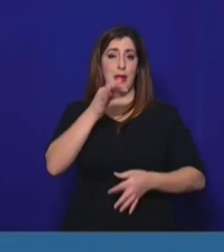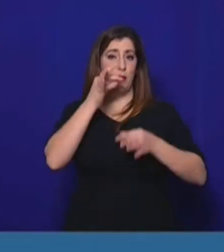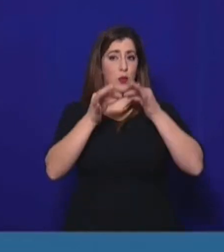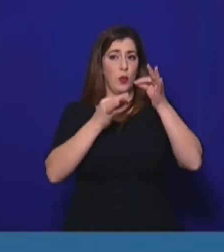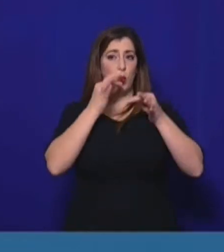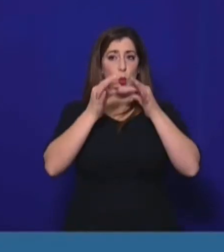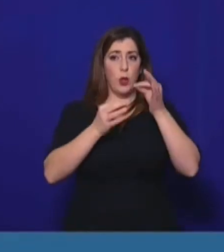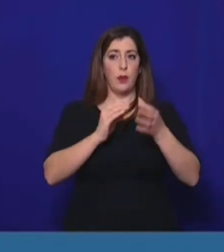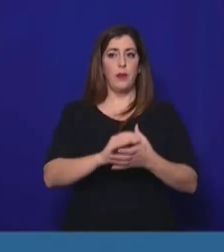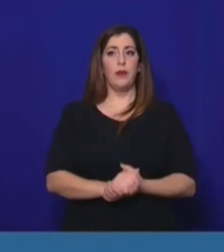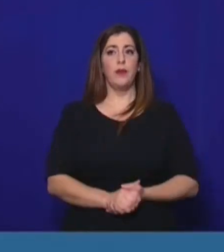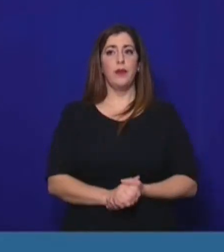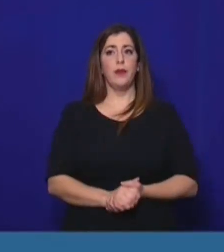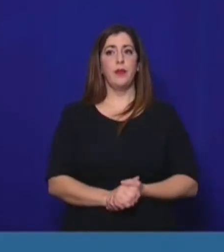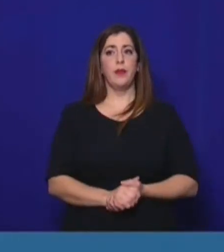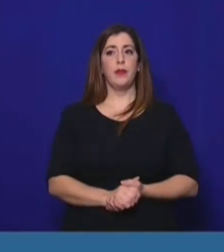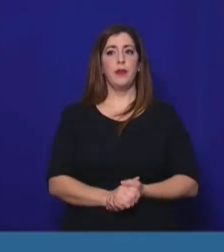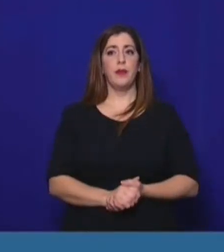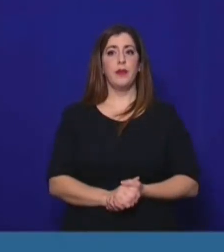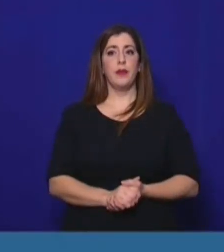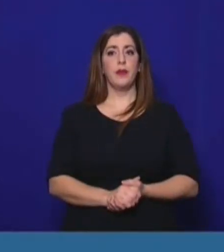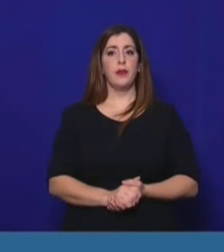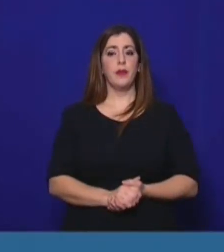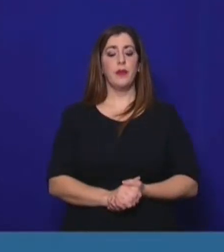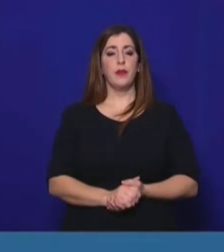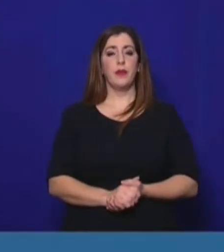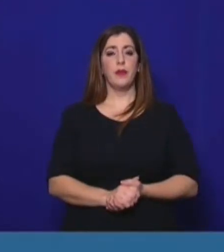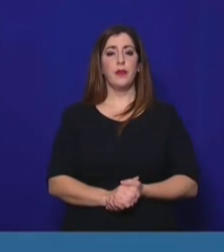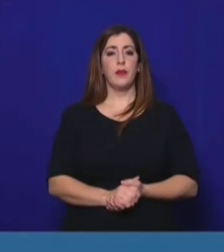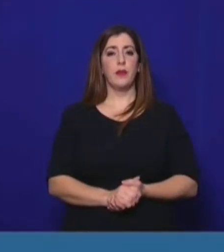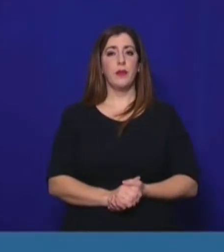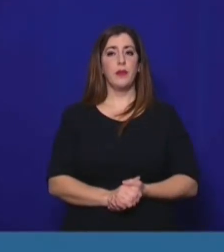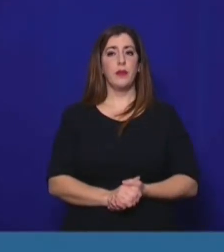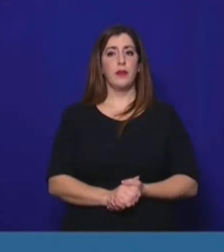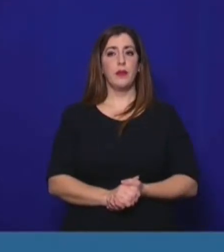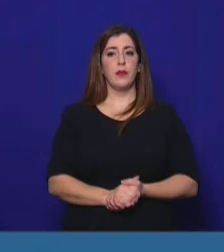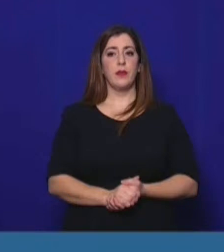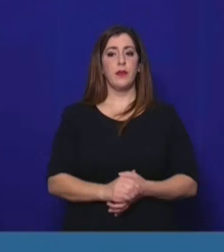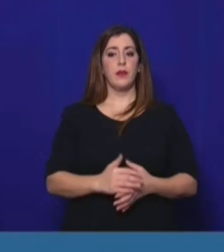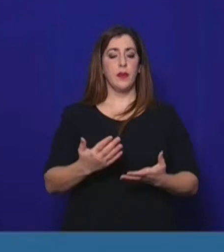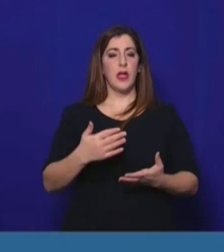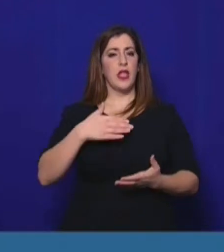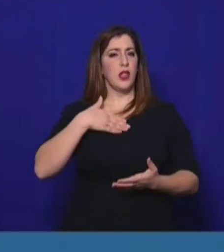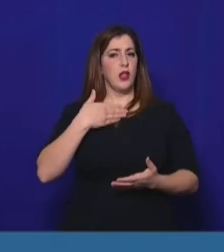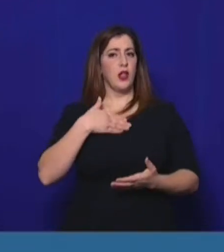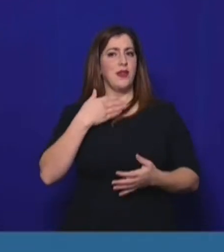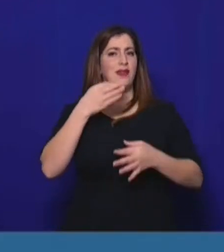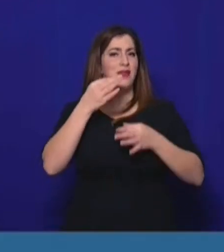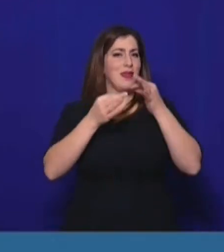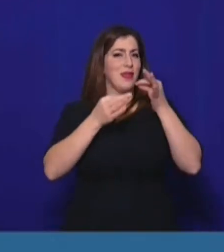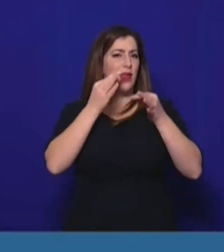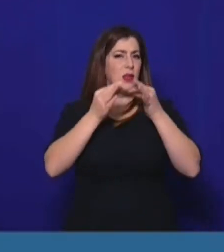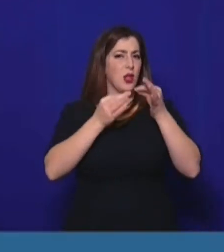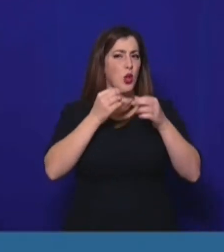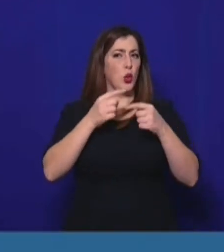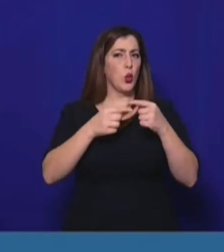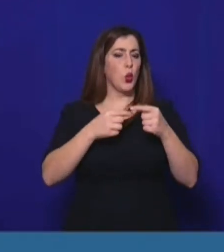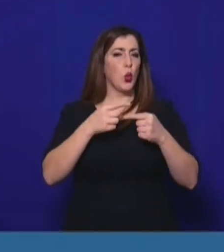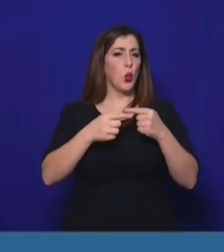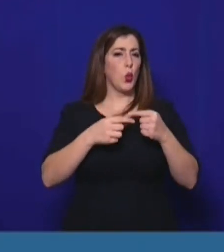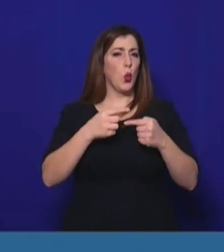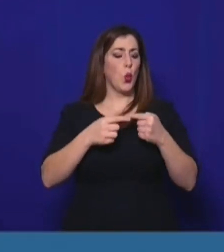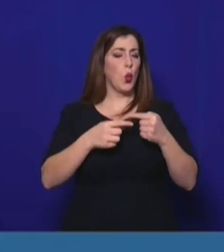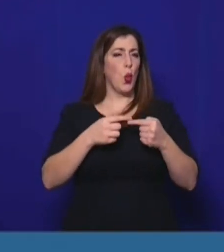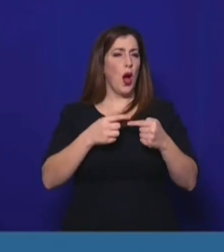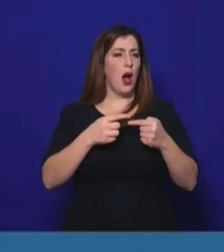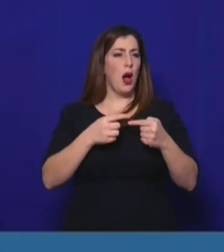Nsellim lek Prof. Gawċi Franċisko Catania Net News. Qabel xejn xtaqt nitolbok forsi jekk hemm xi aġġornamenti fil-każi pożittivi